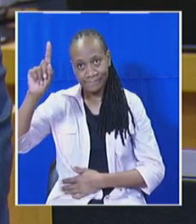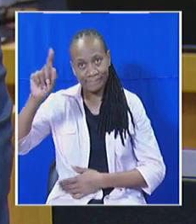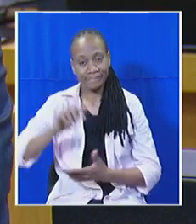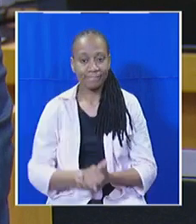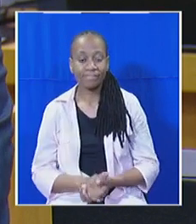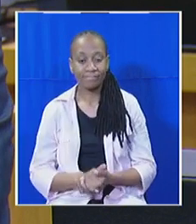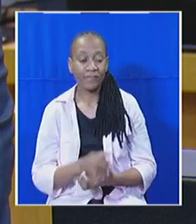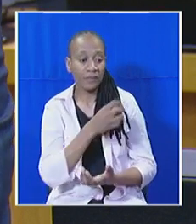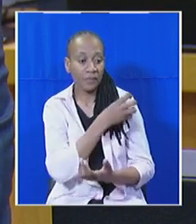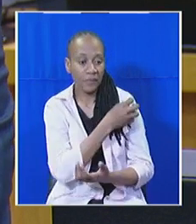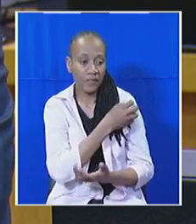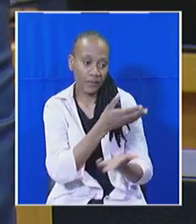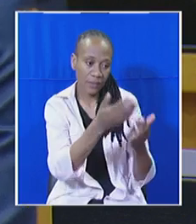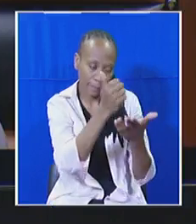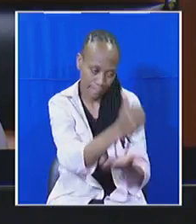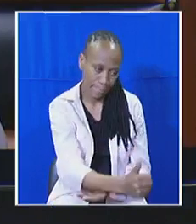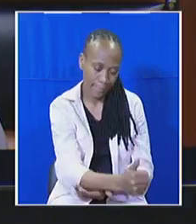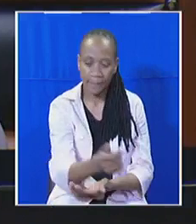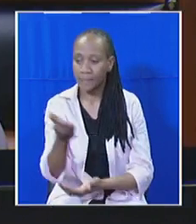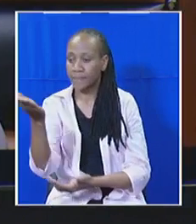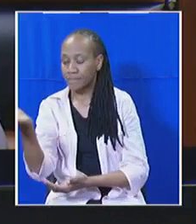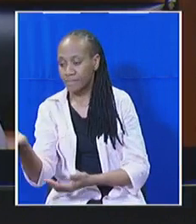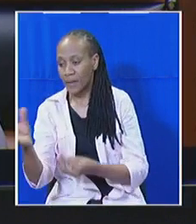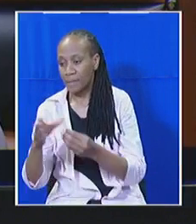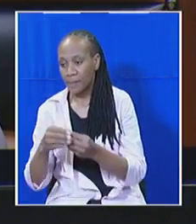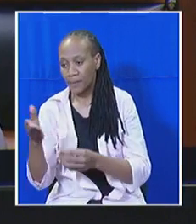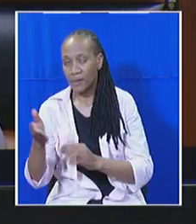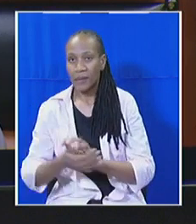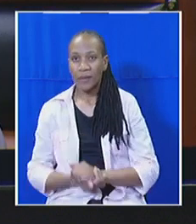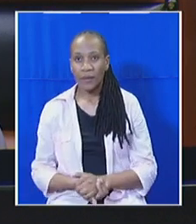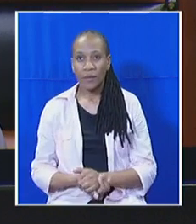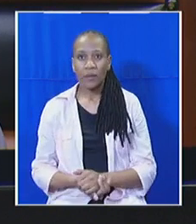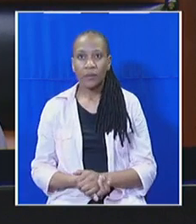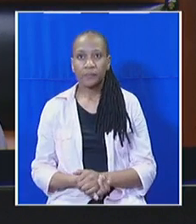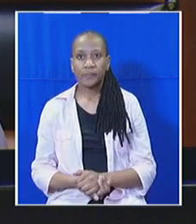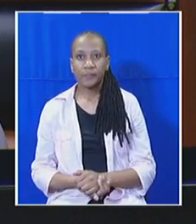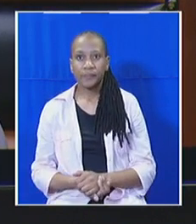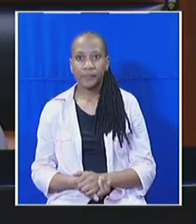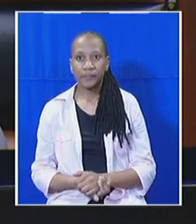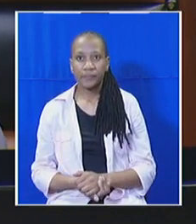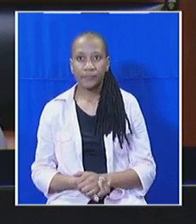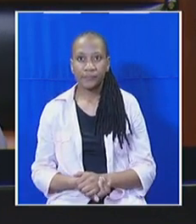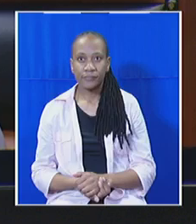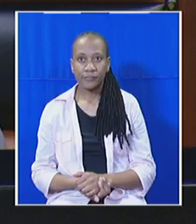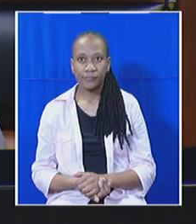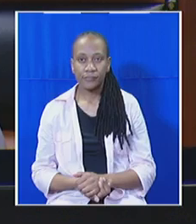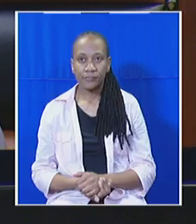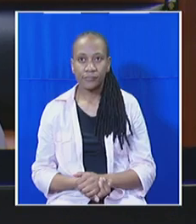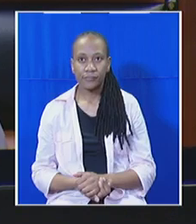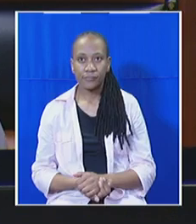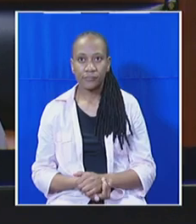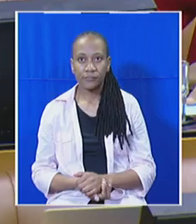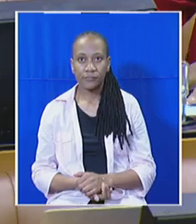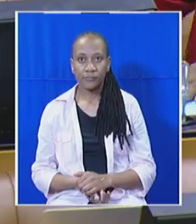Honorable Minister, take your seat. Yes, Honorable Ndlozi. Honorable Presiding Officer, the